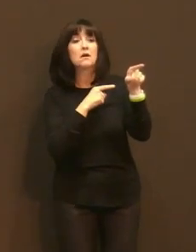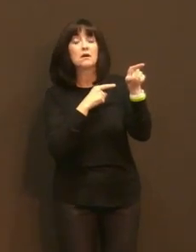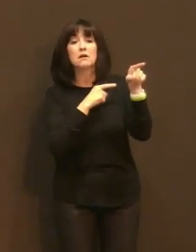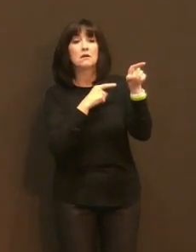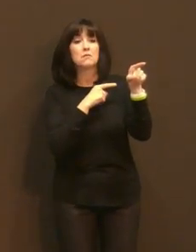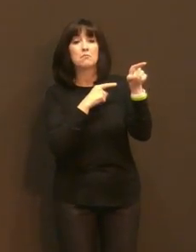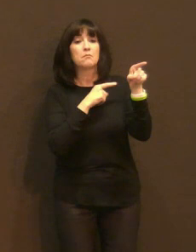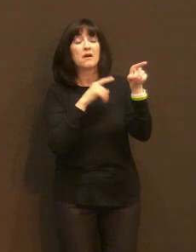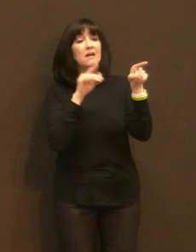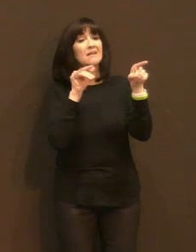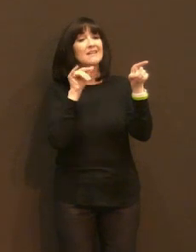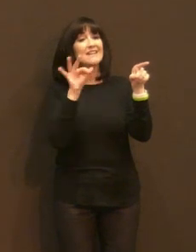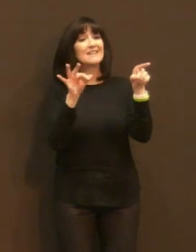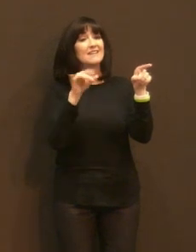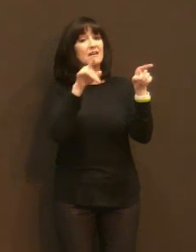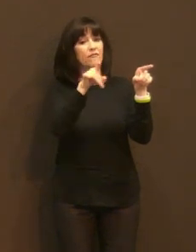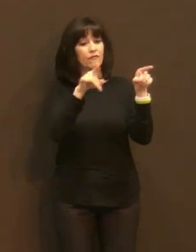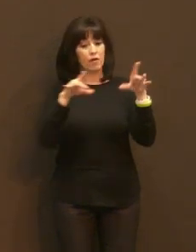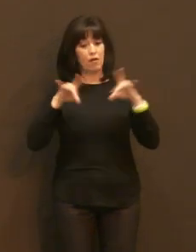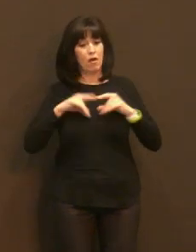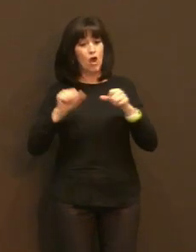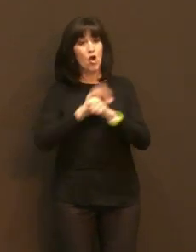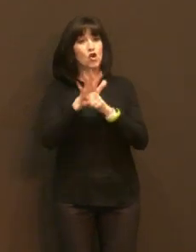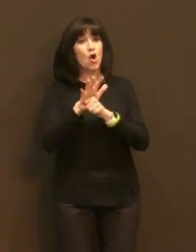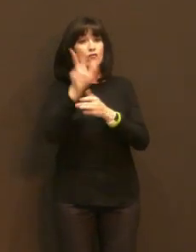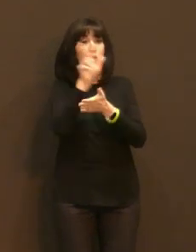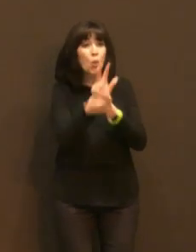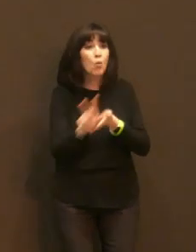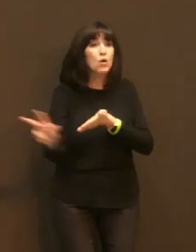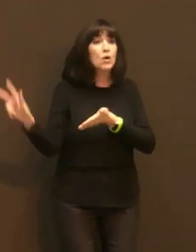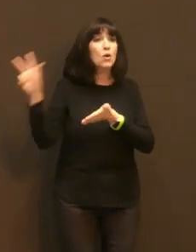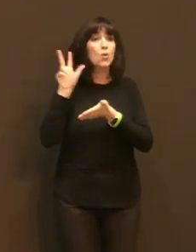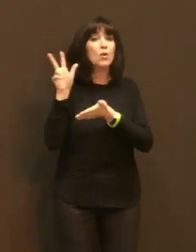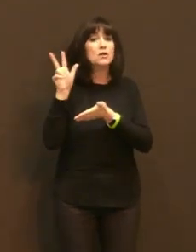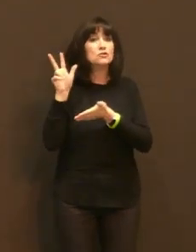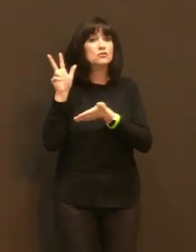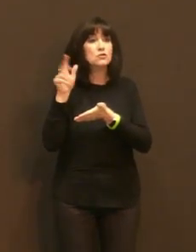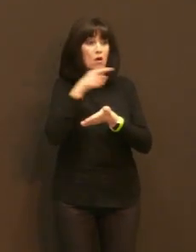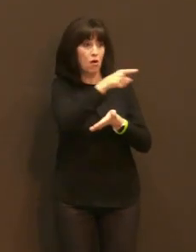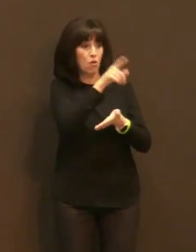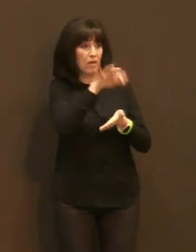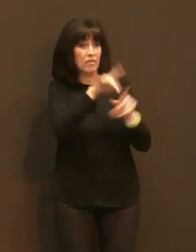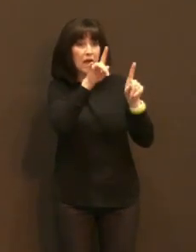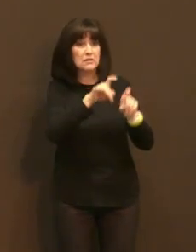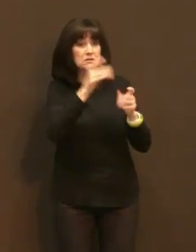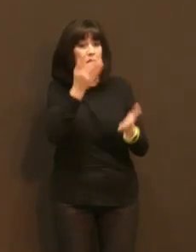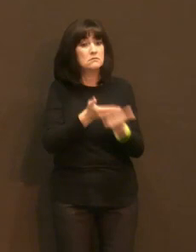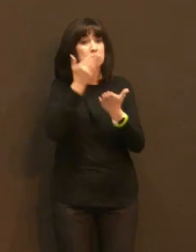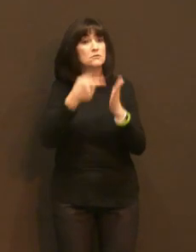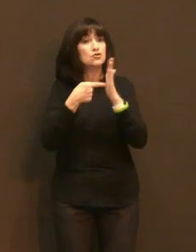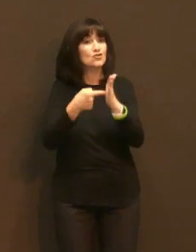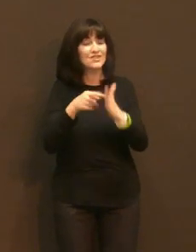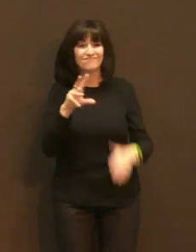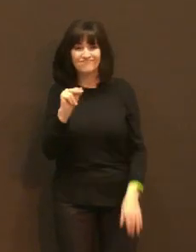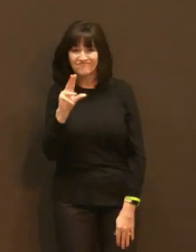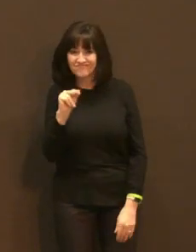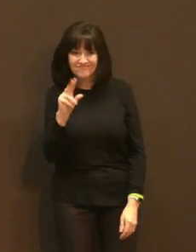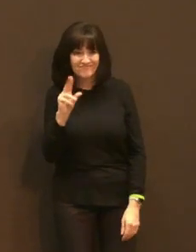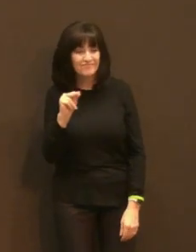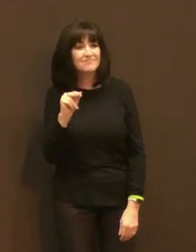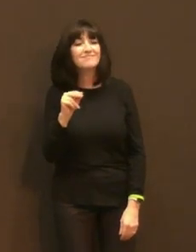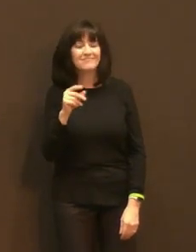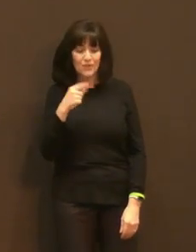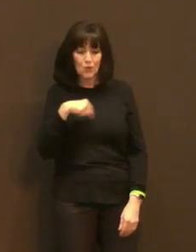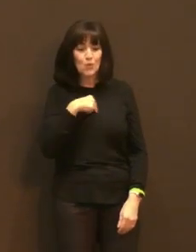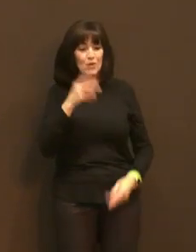let's say you had the infection 3 weeks ago, that may not tell you that. The antibody test, we do see a lot of false